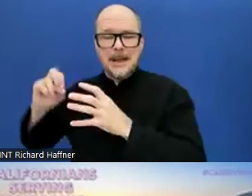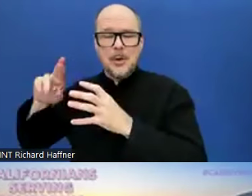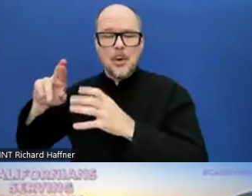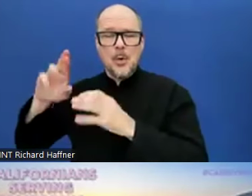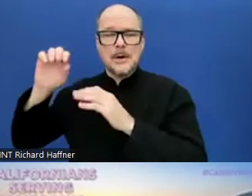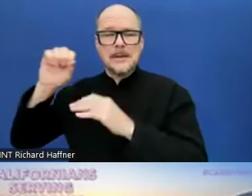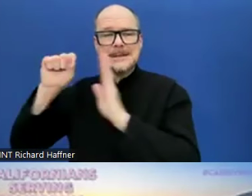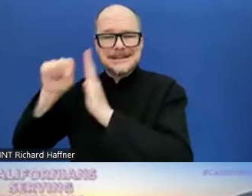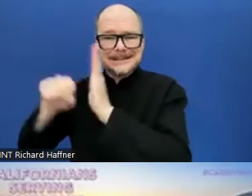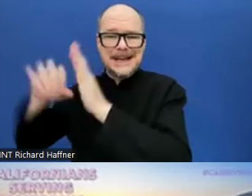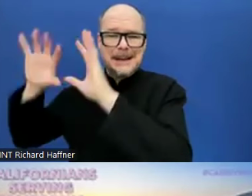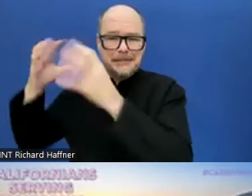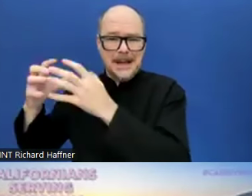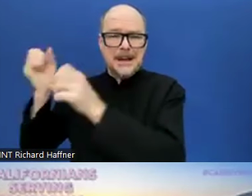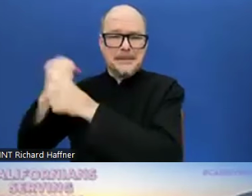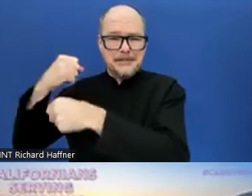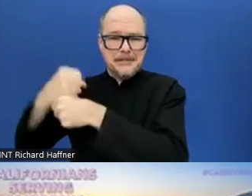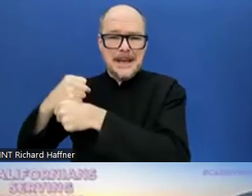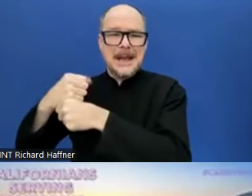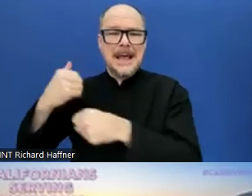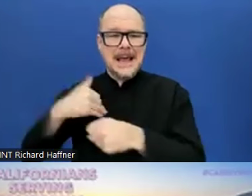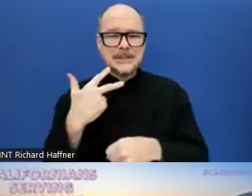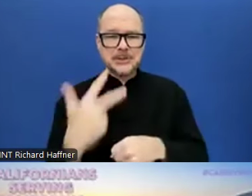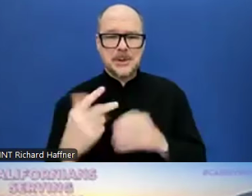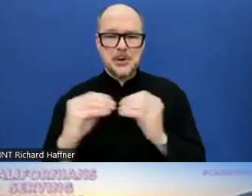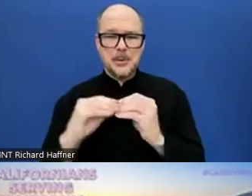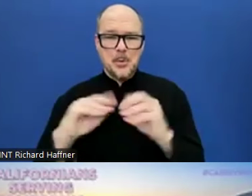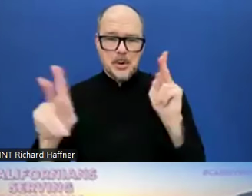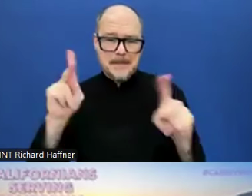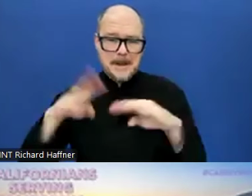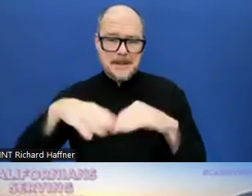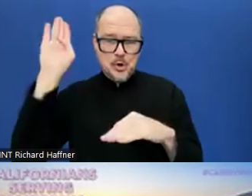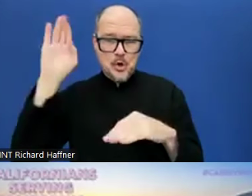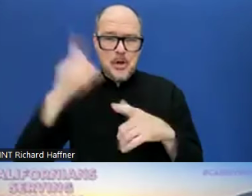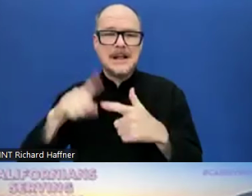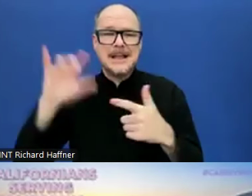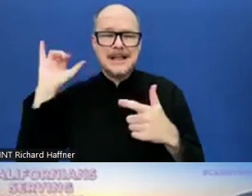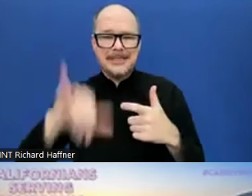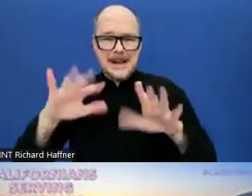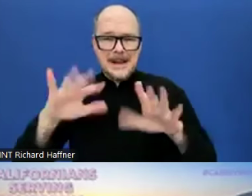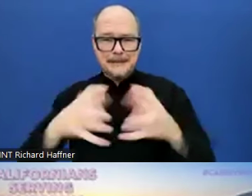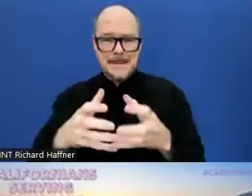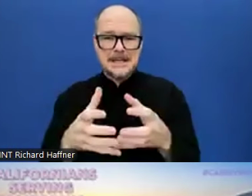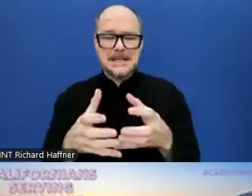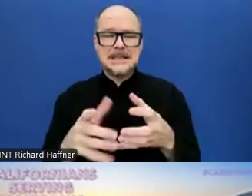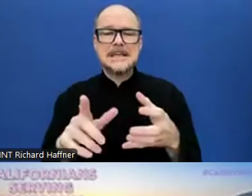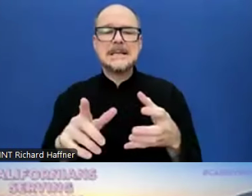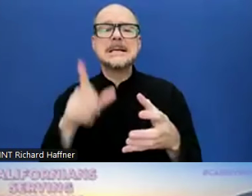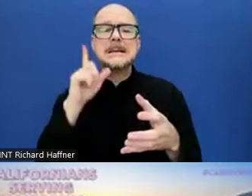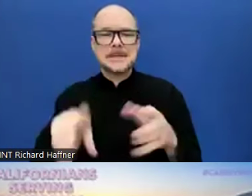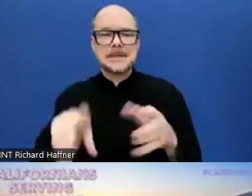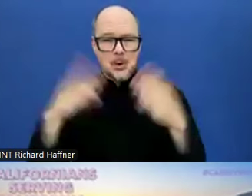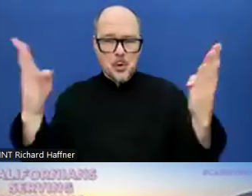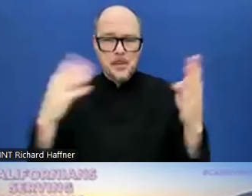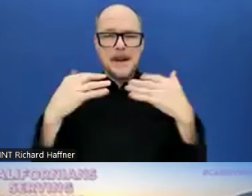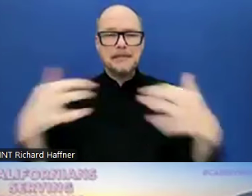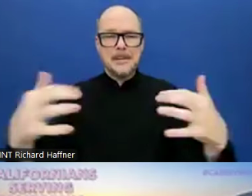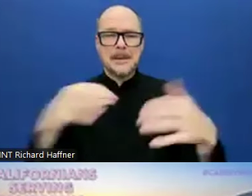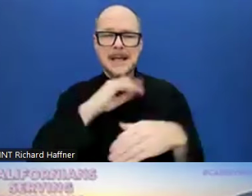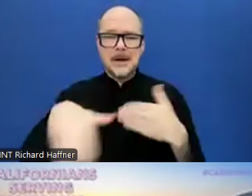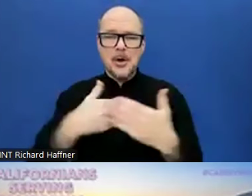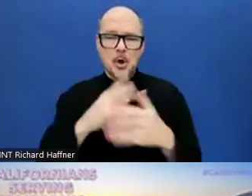created, consists of three or more persons, then that body is shall be open and public, and all persons shall